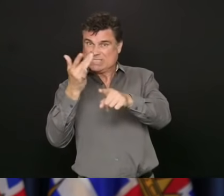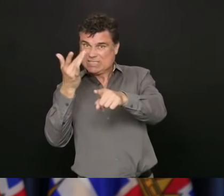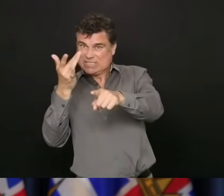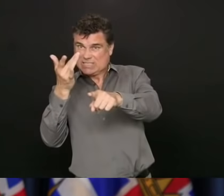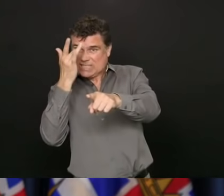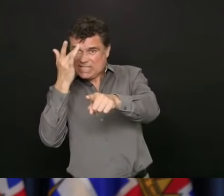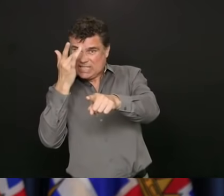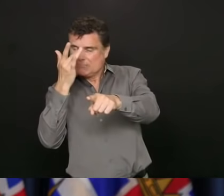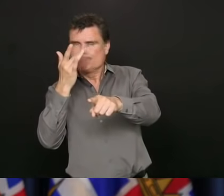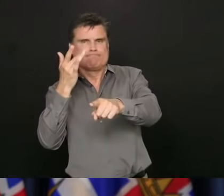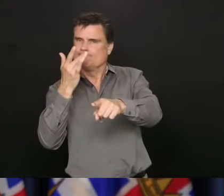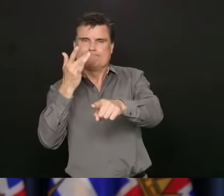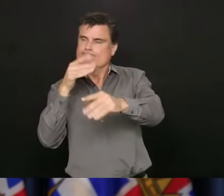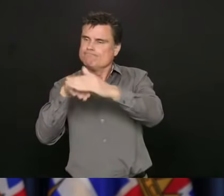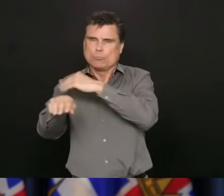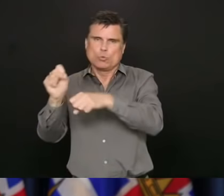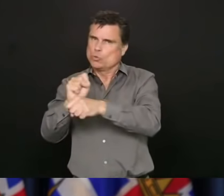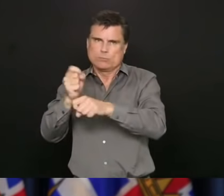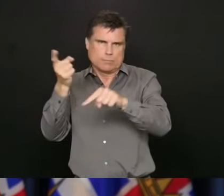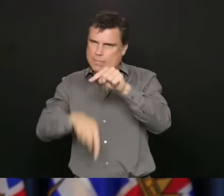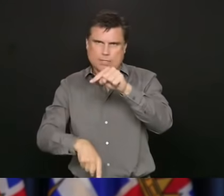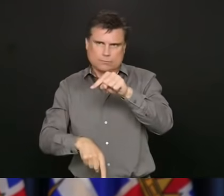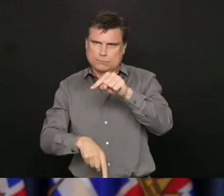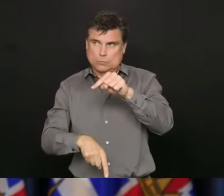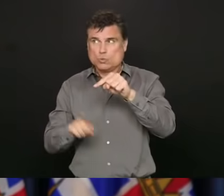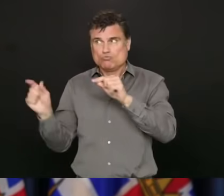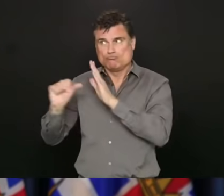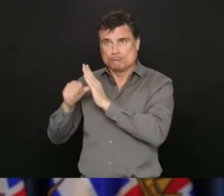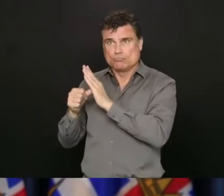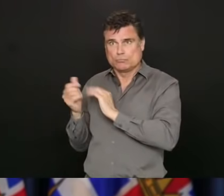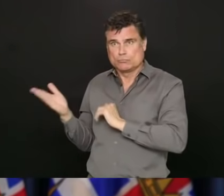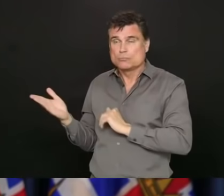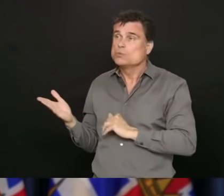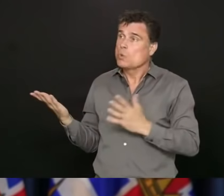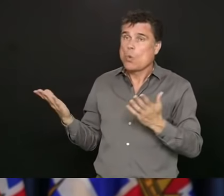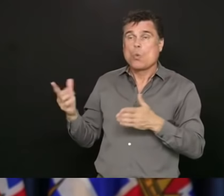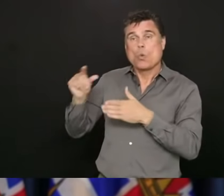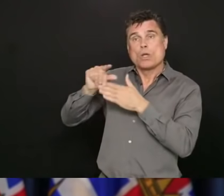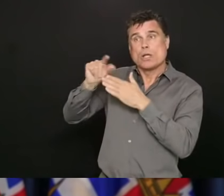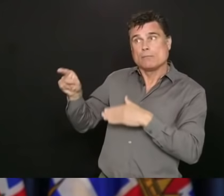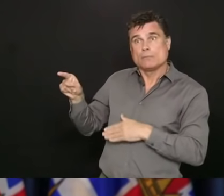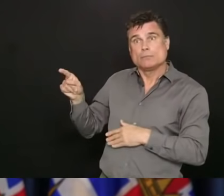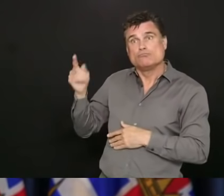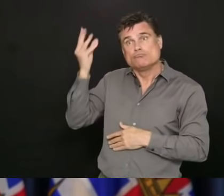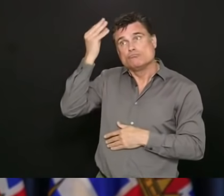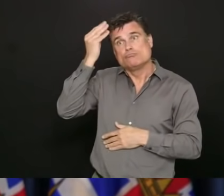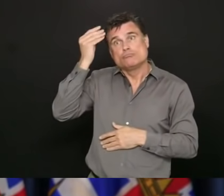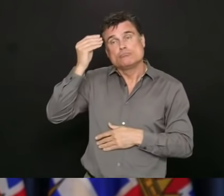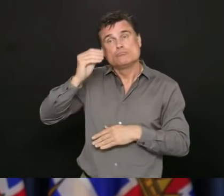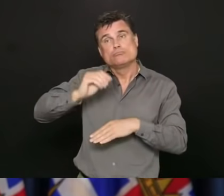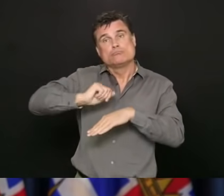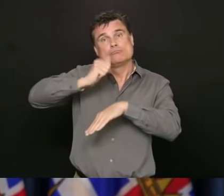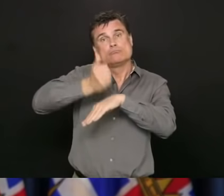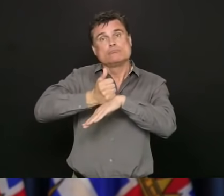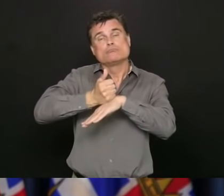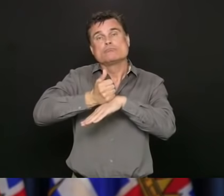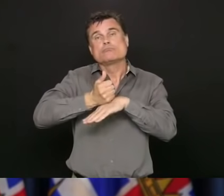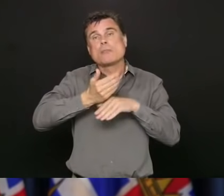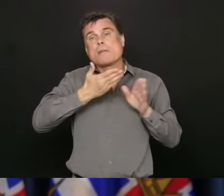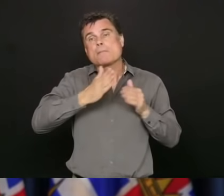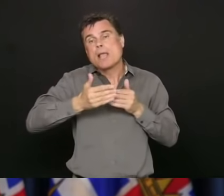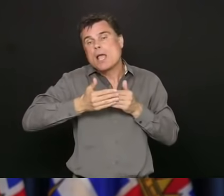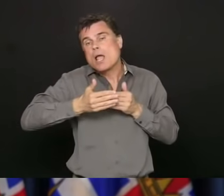any timeline been set within government for getting this done, getting this instituted on what's clearly kind of an urgent